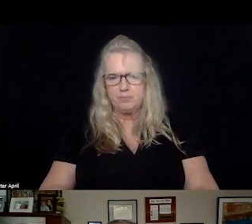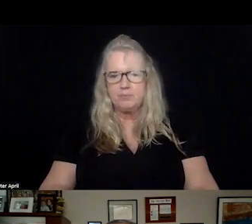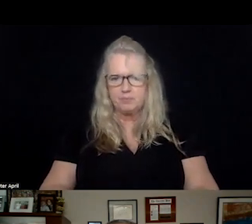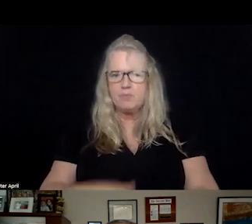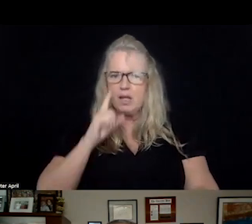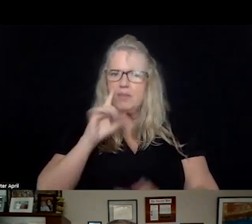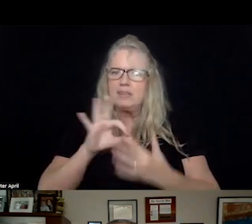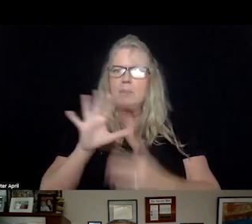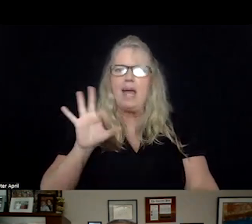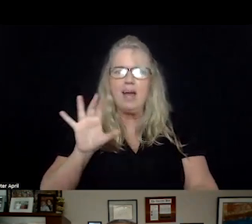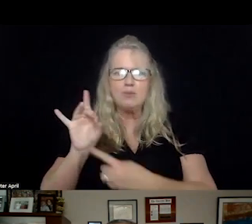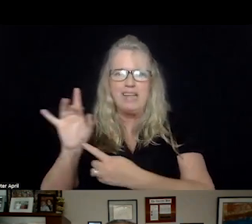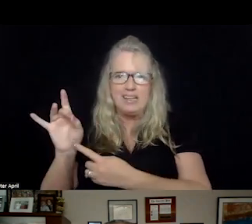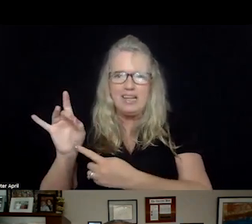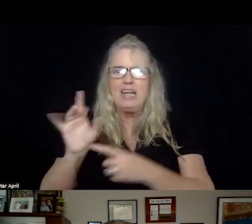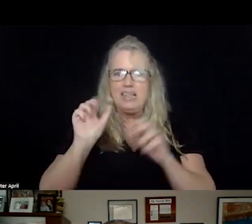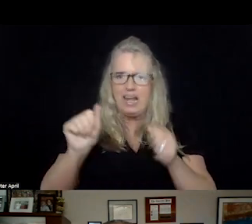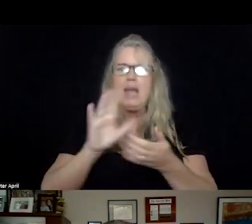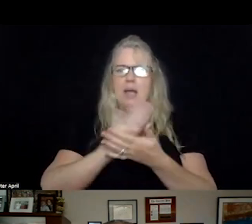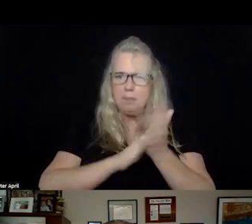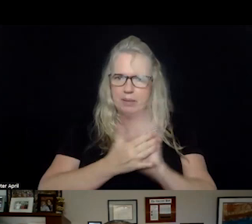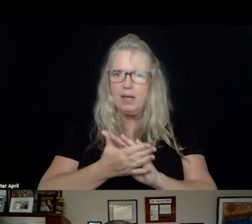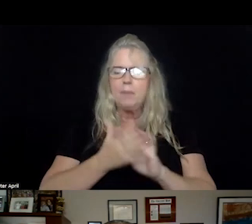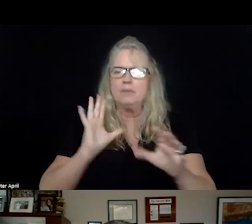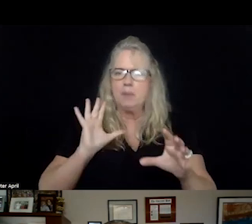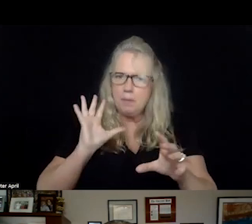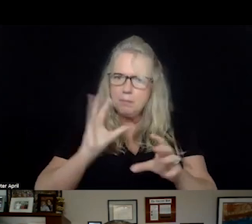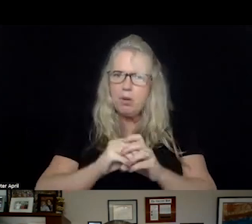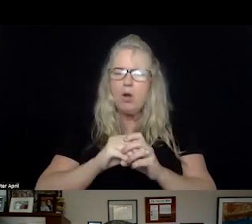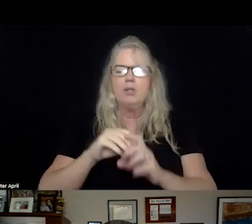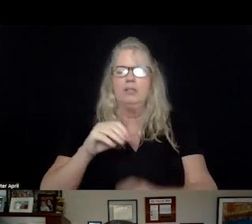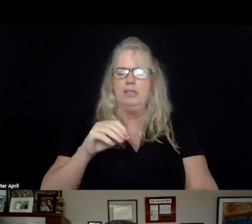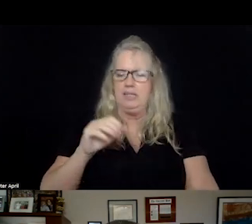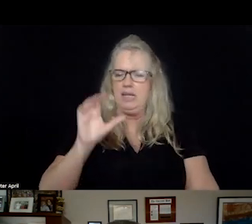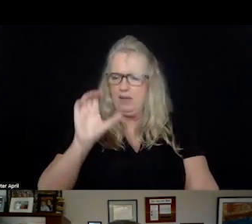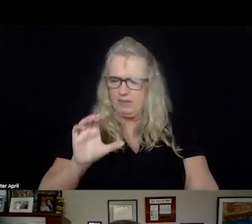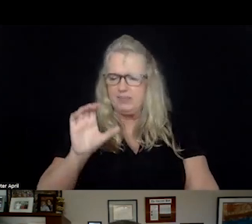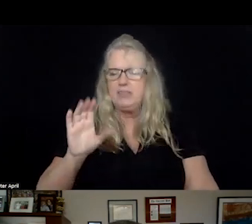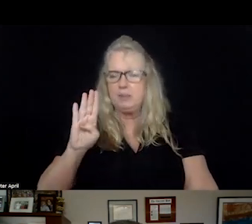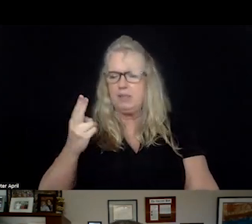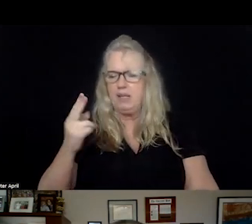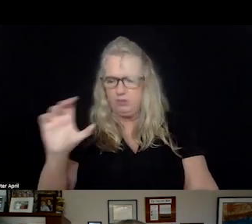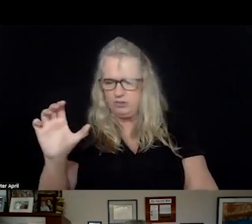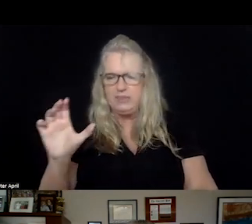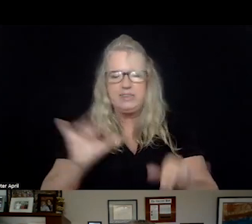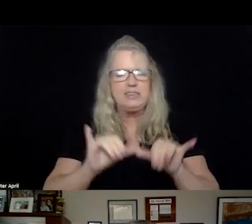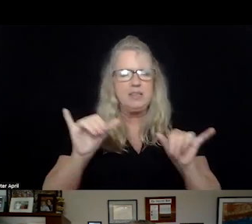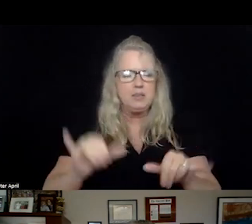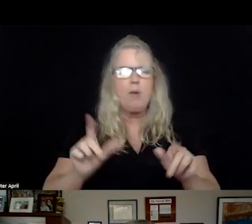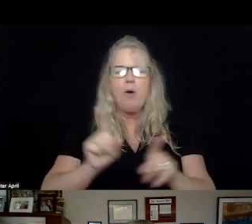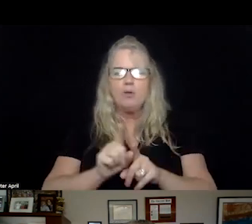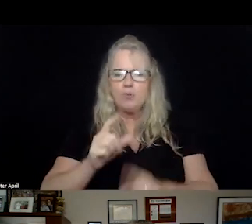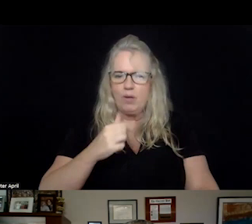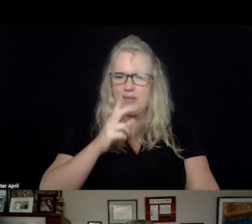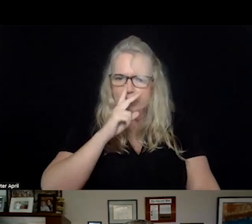988, and how 988 immediately becomes a part of that CCBHC system, and then also being